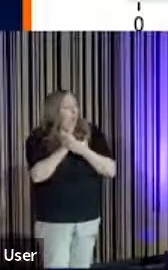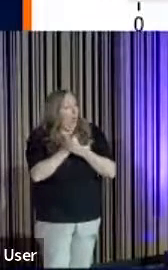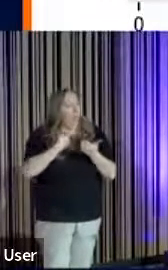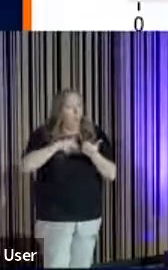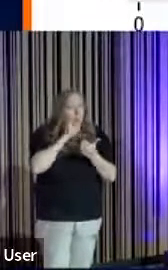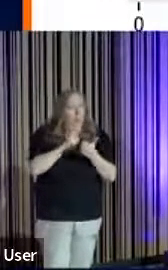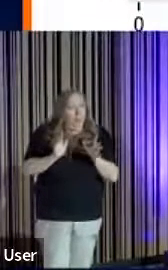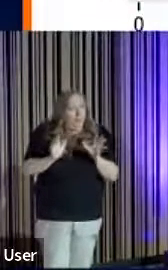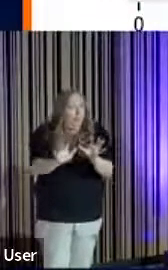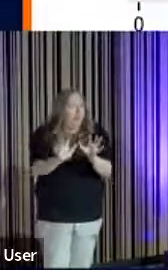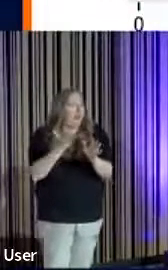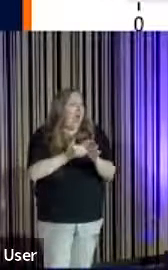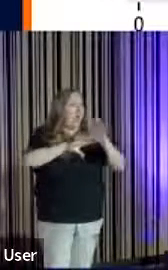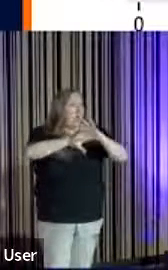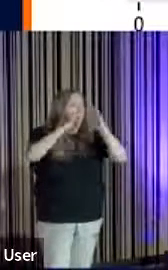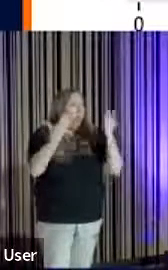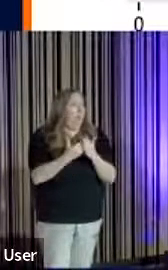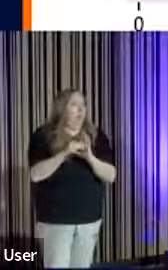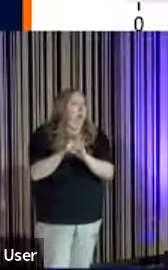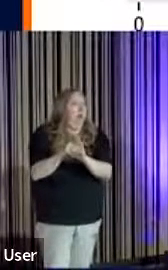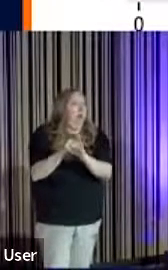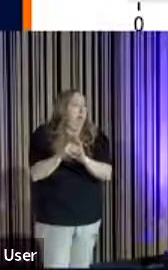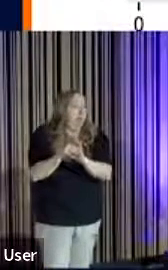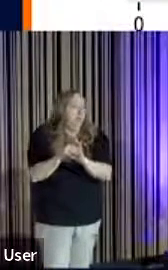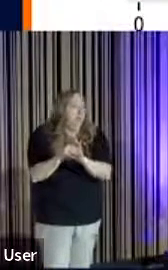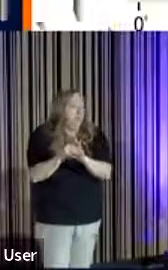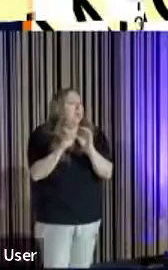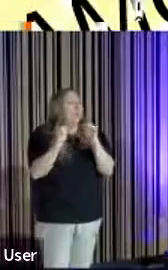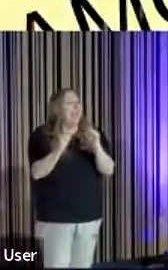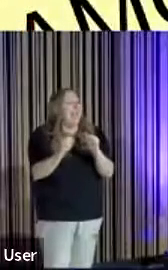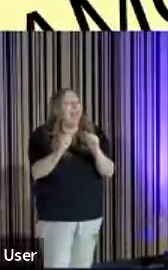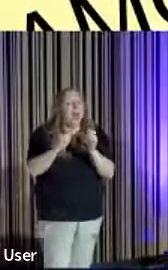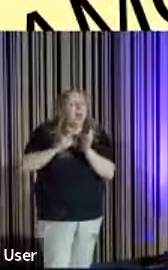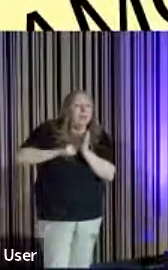by now including the virus-infected state.